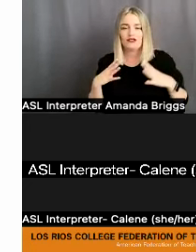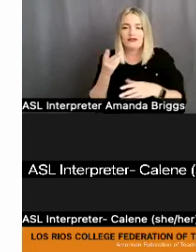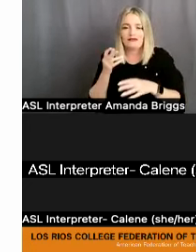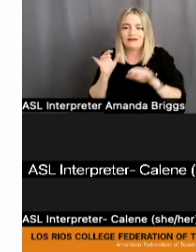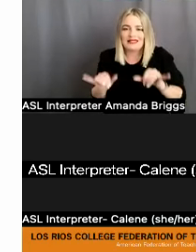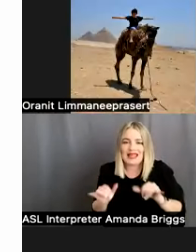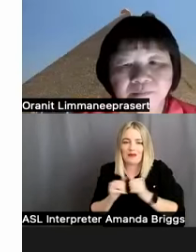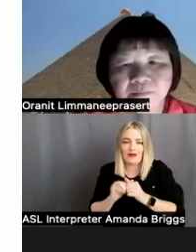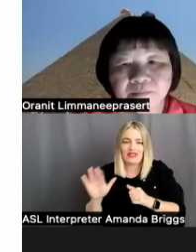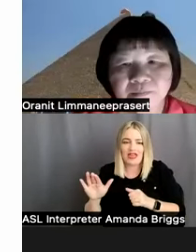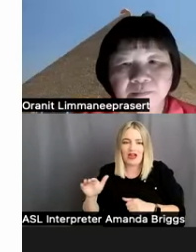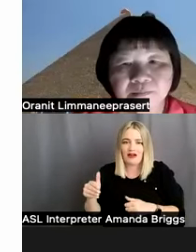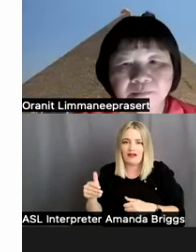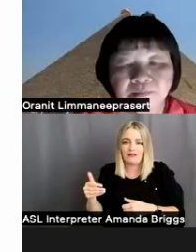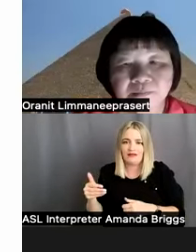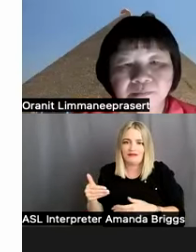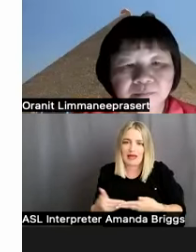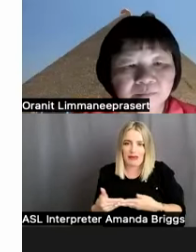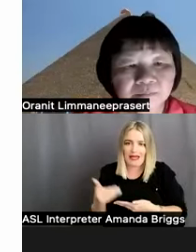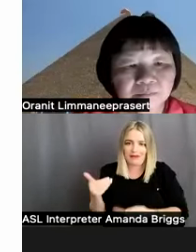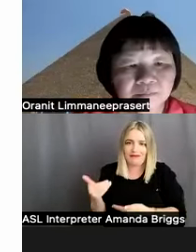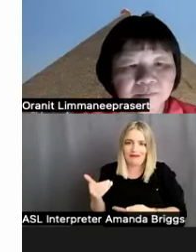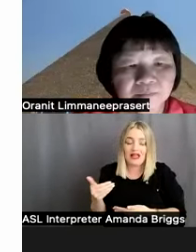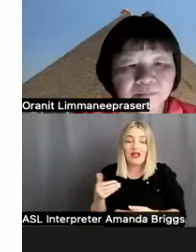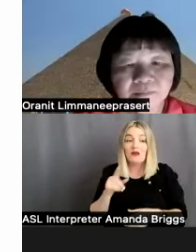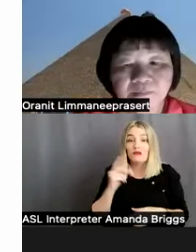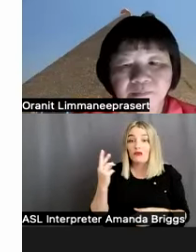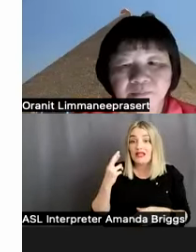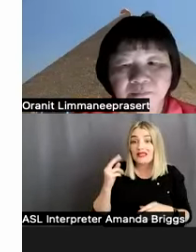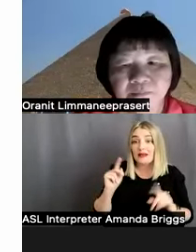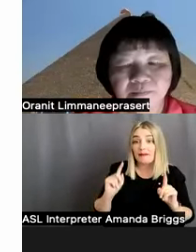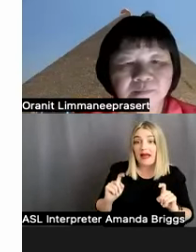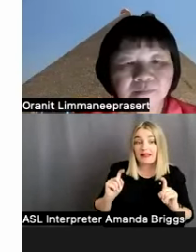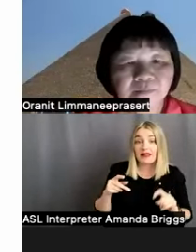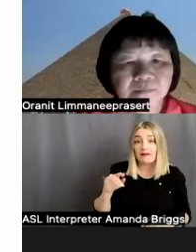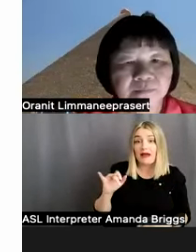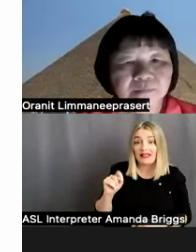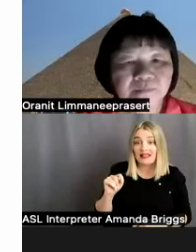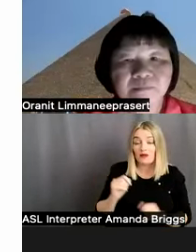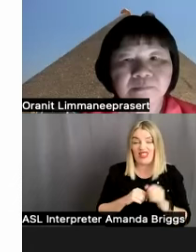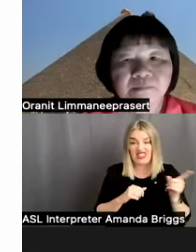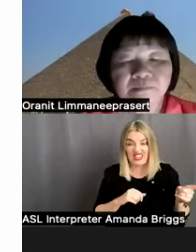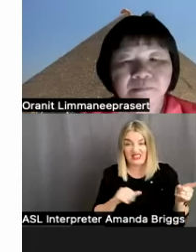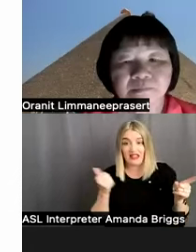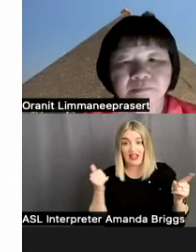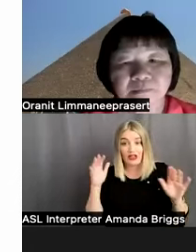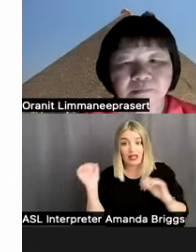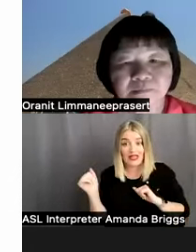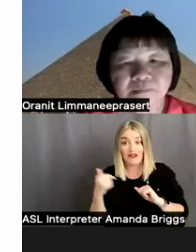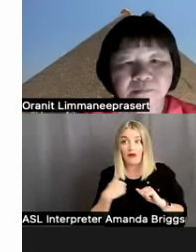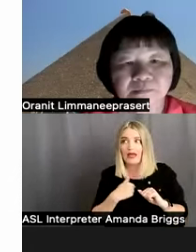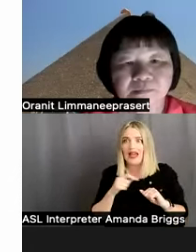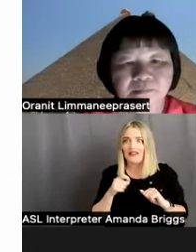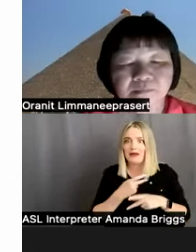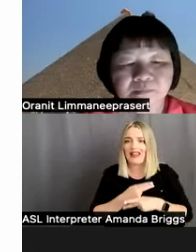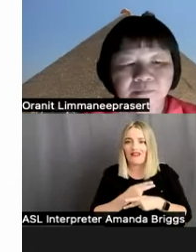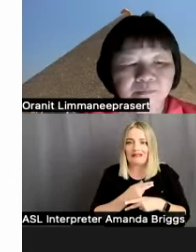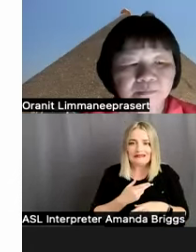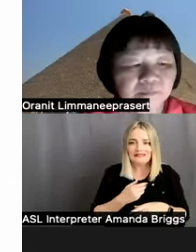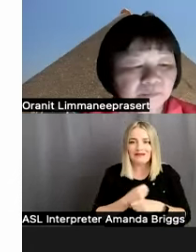So the reason it's a pilot is that we absolutely, there with this and the other leaves, we actually have to be careful to make